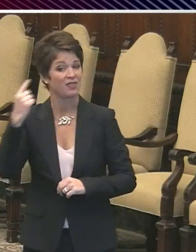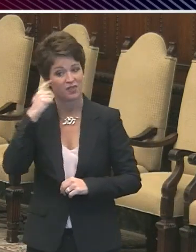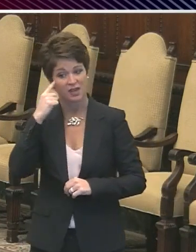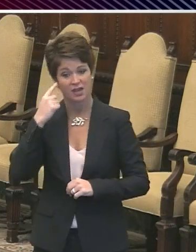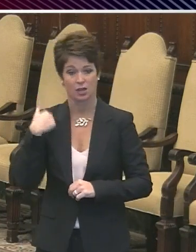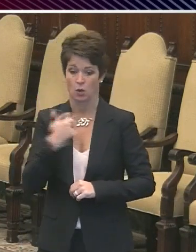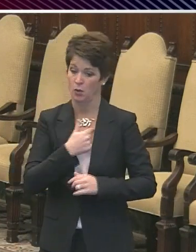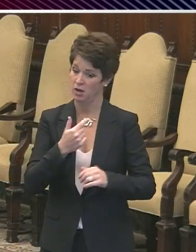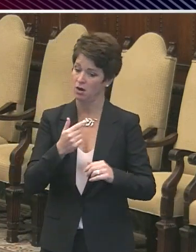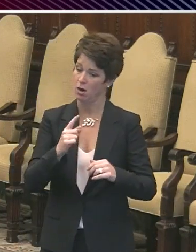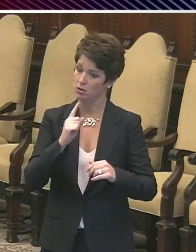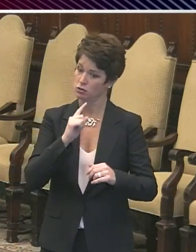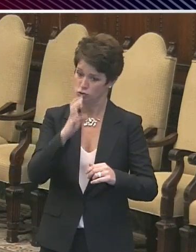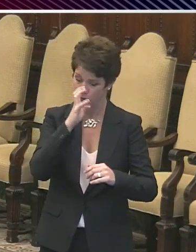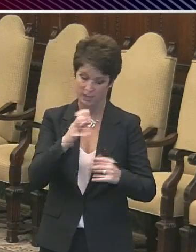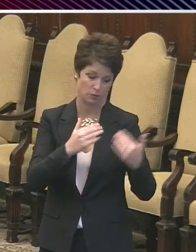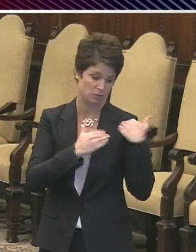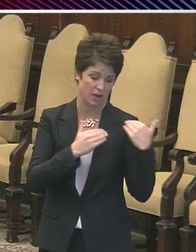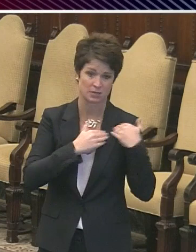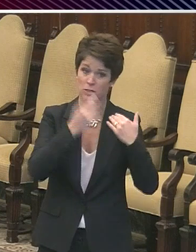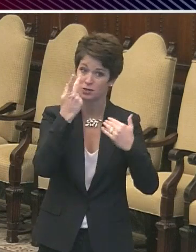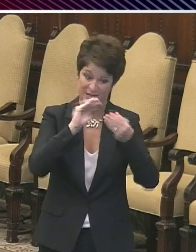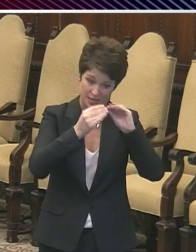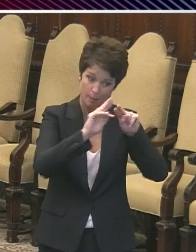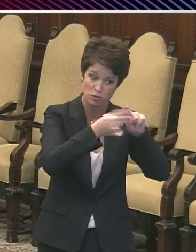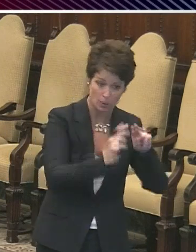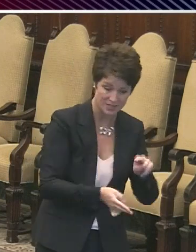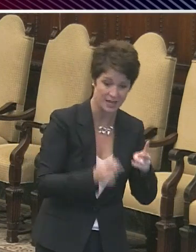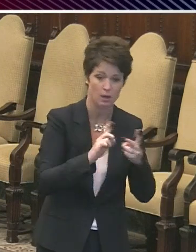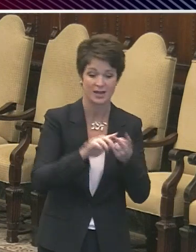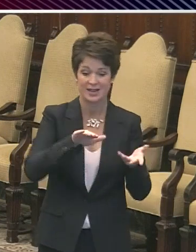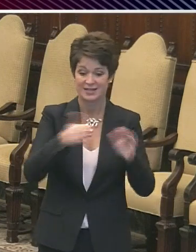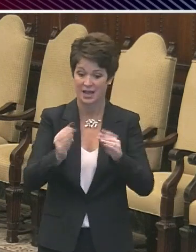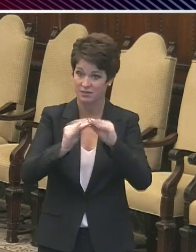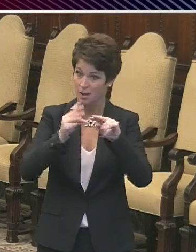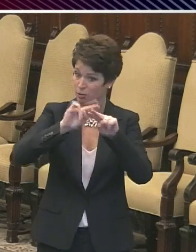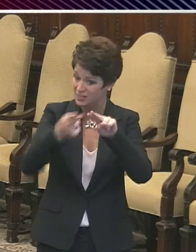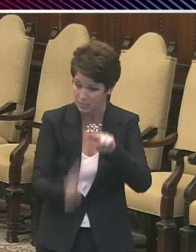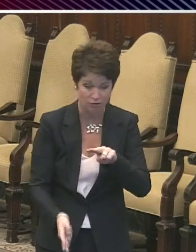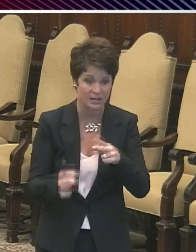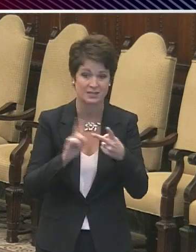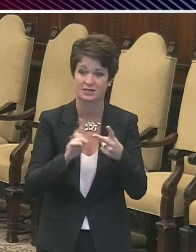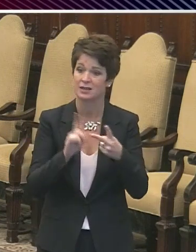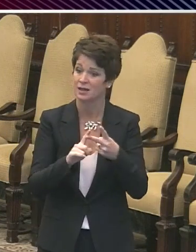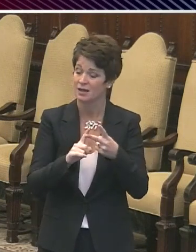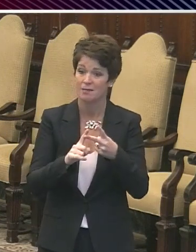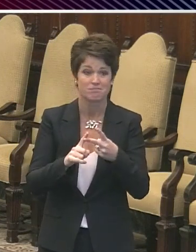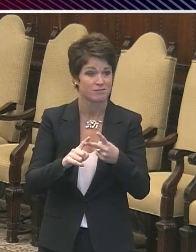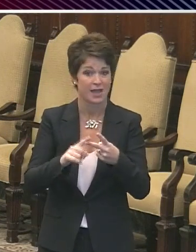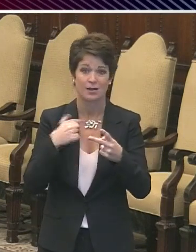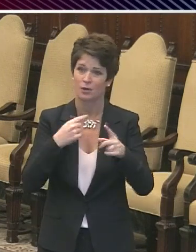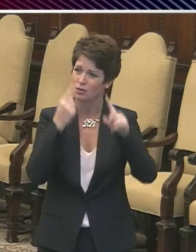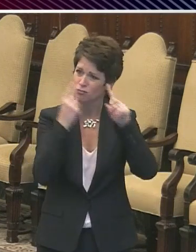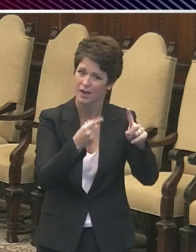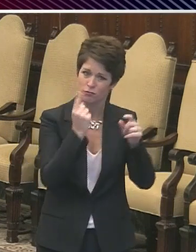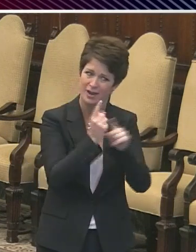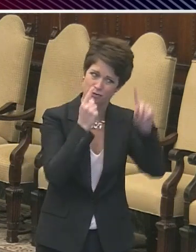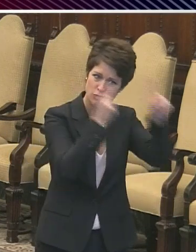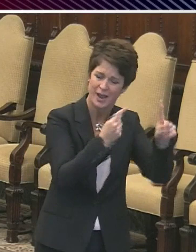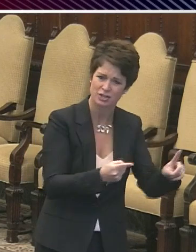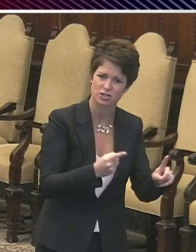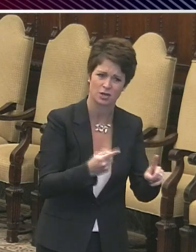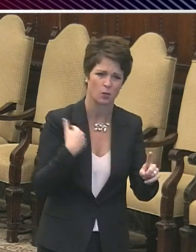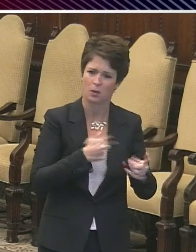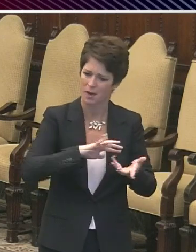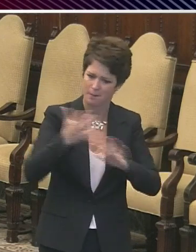we're being responsible. We see our case counts going down. We see our deaths going down, and we're going in the right direction. Why would we screw that up? One